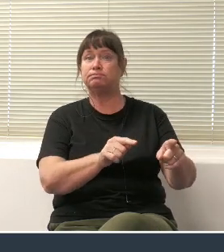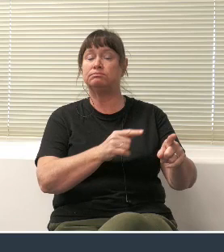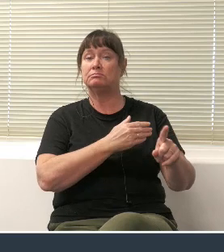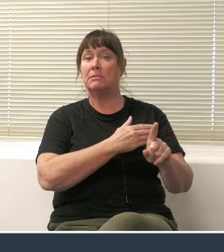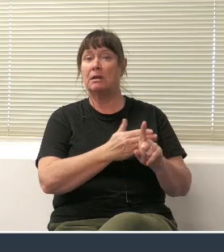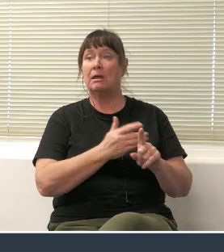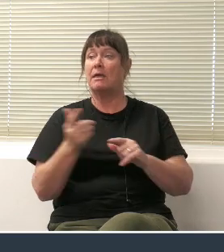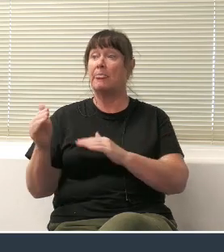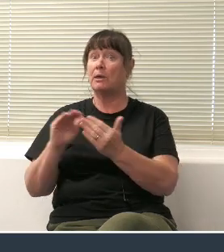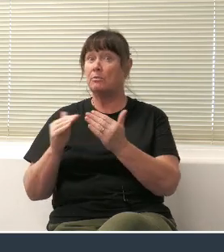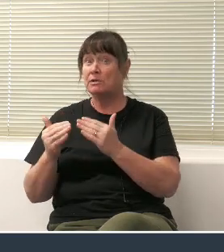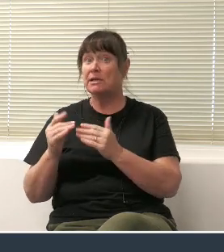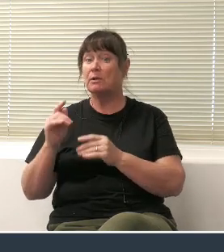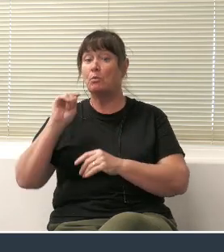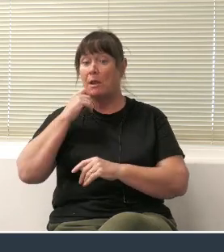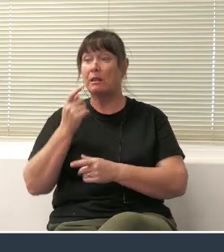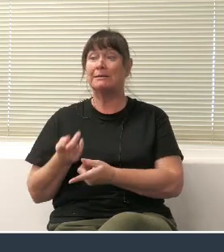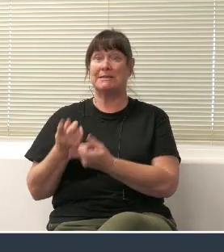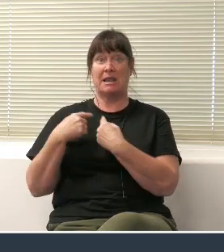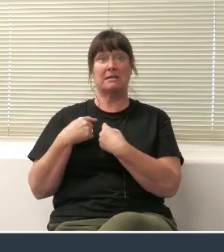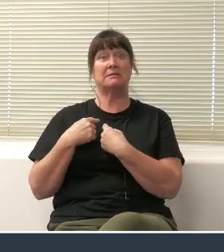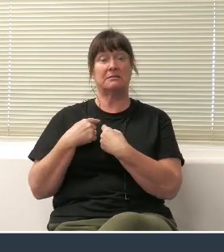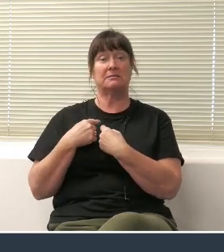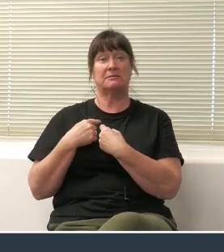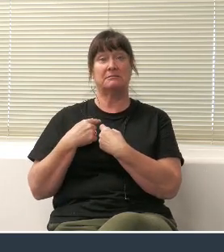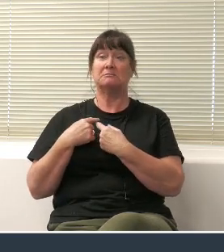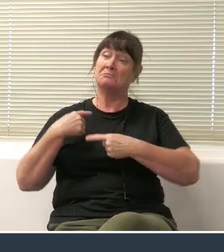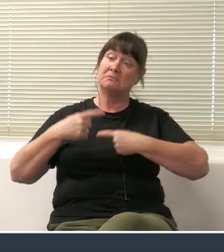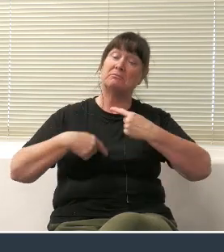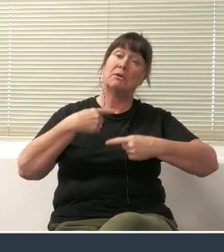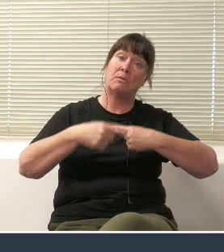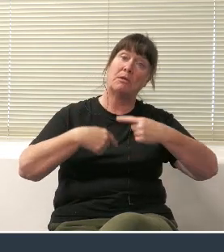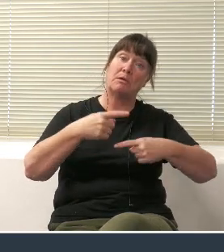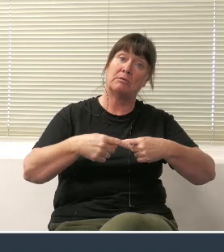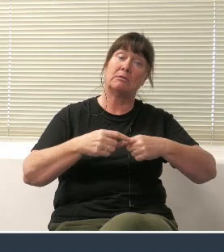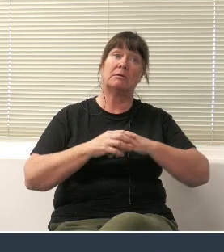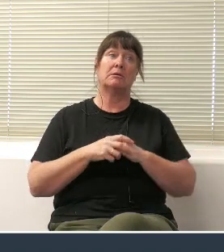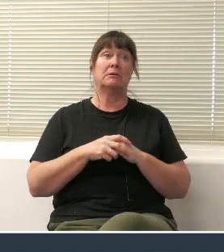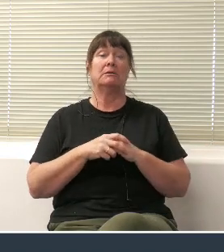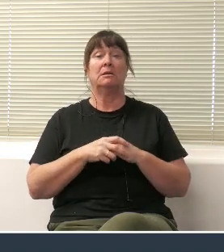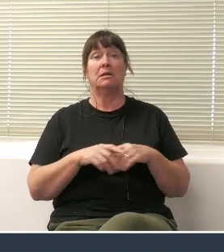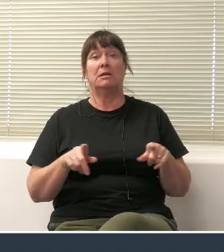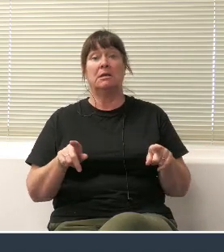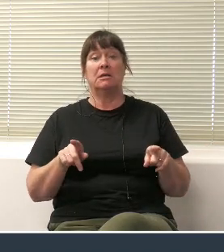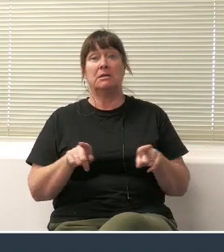I guess the community will also tell us as we move forward. And along the lines of Councillor